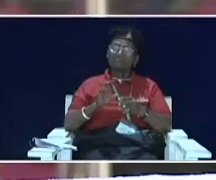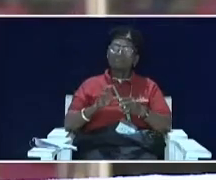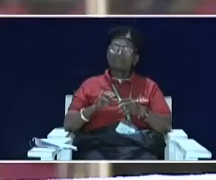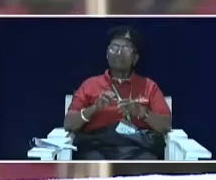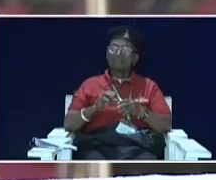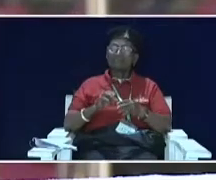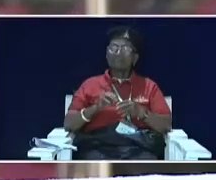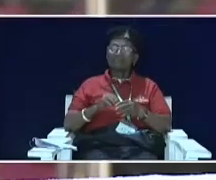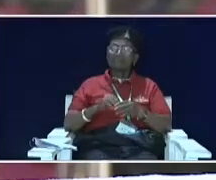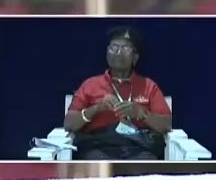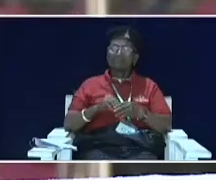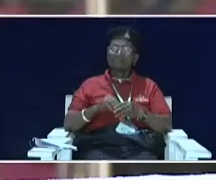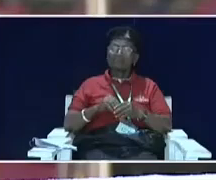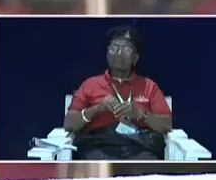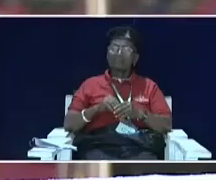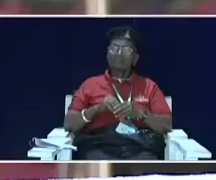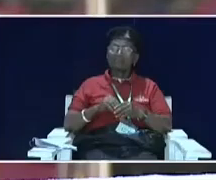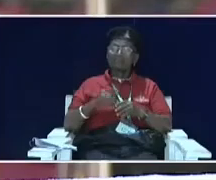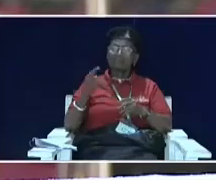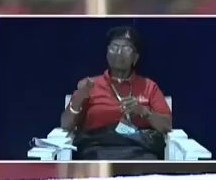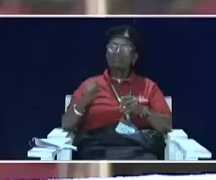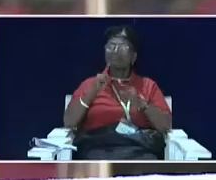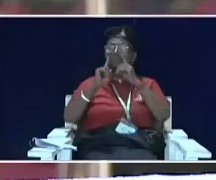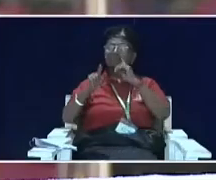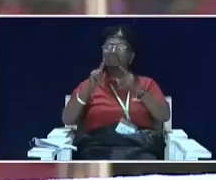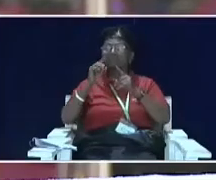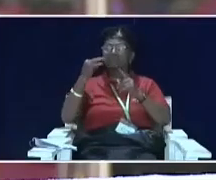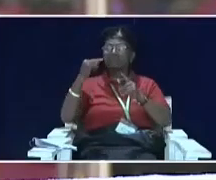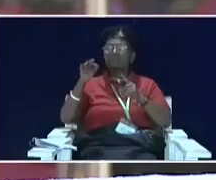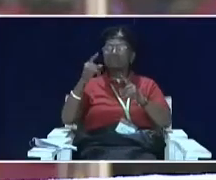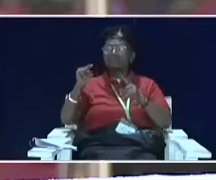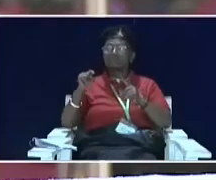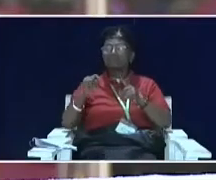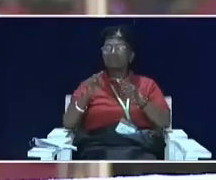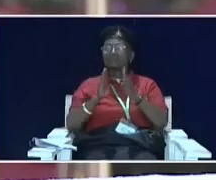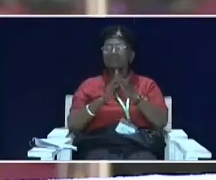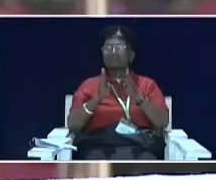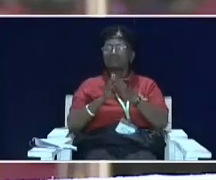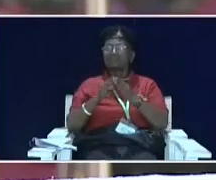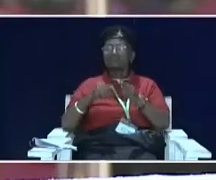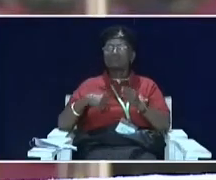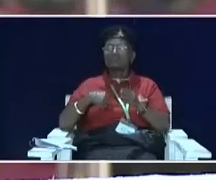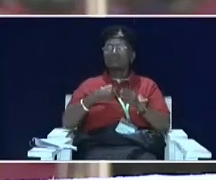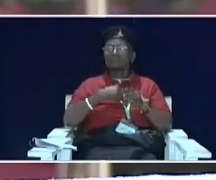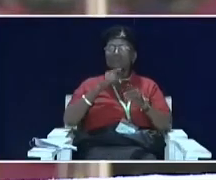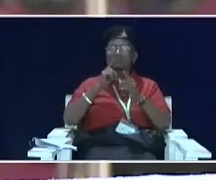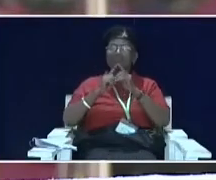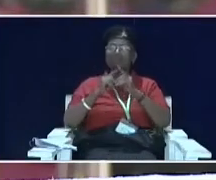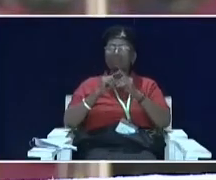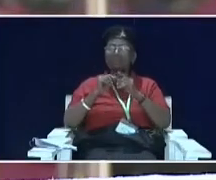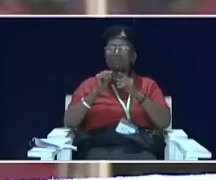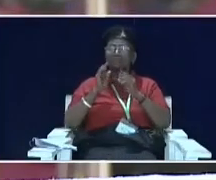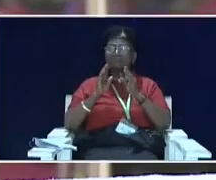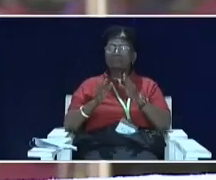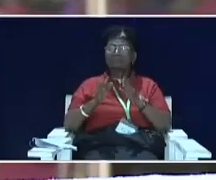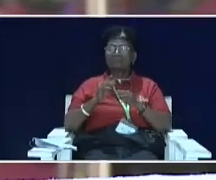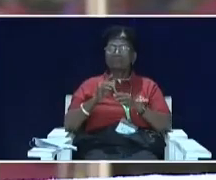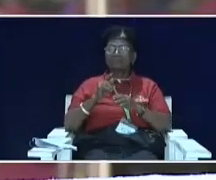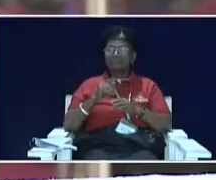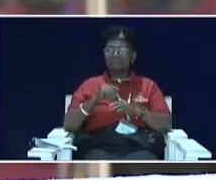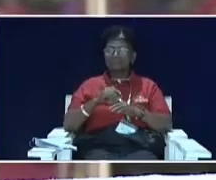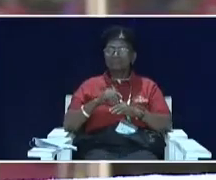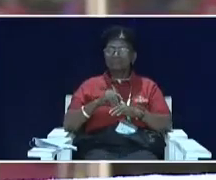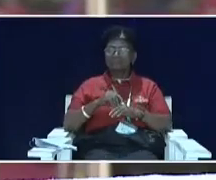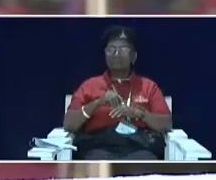The talk of the town would have been, we attended a wedding. Do you know? They couldn't even supply